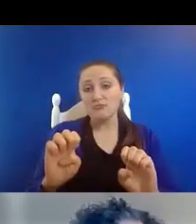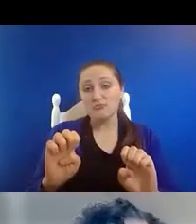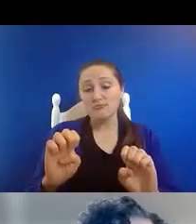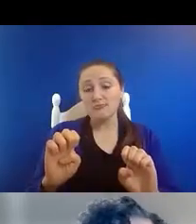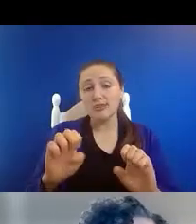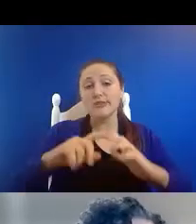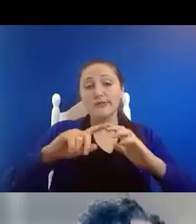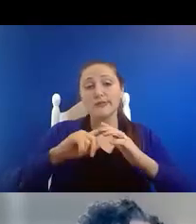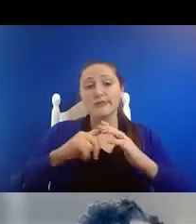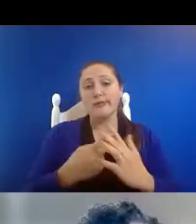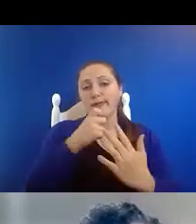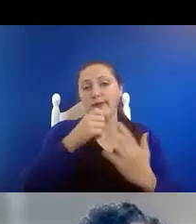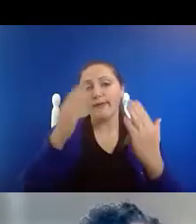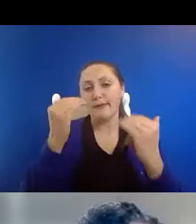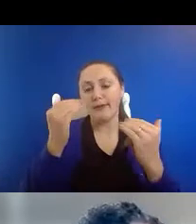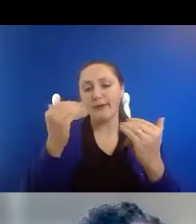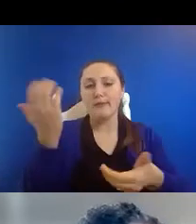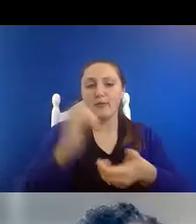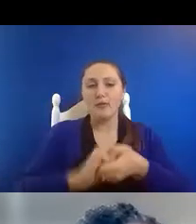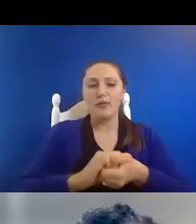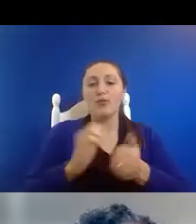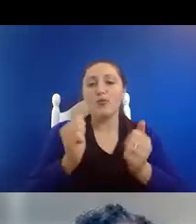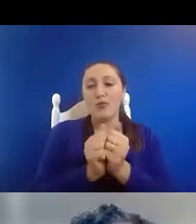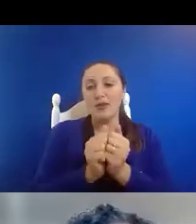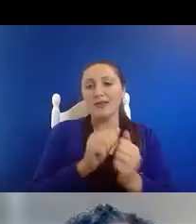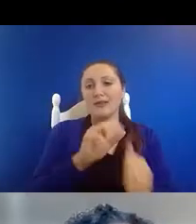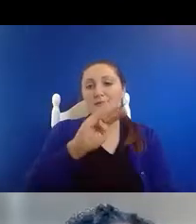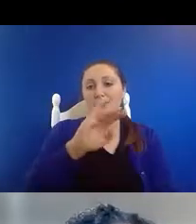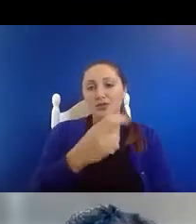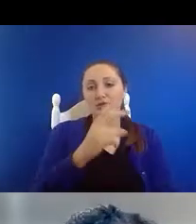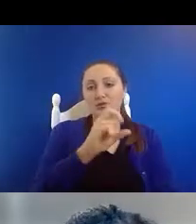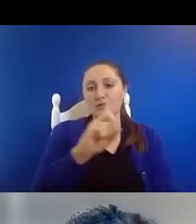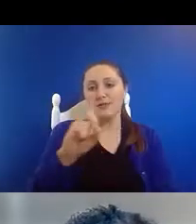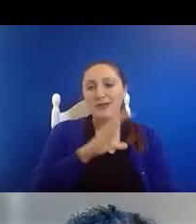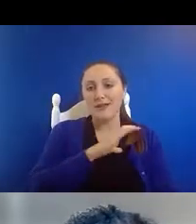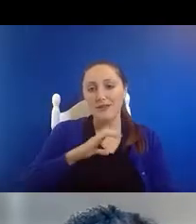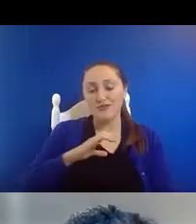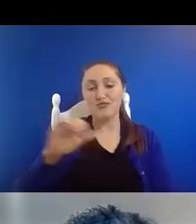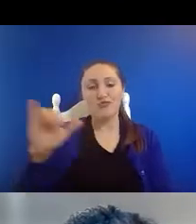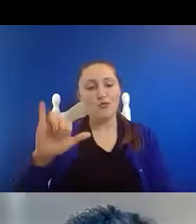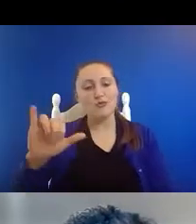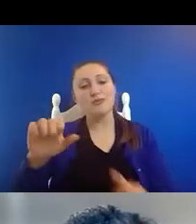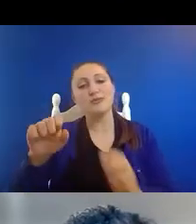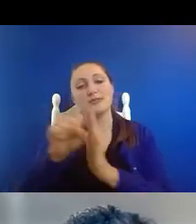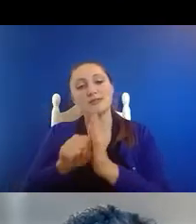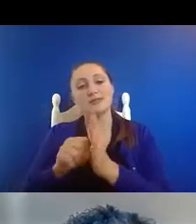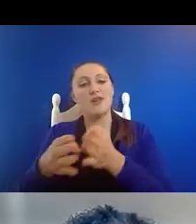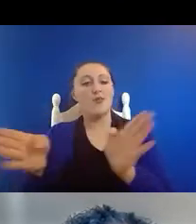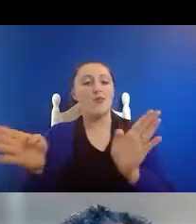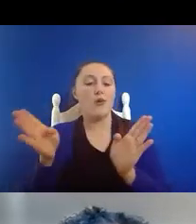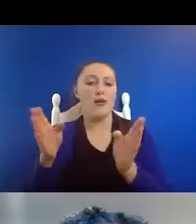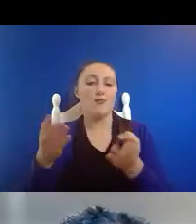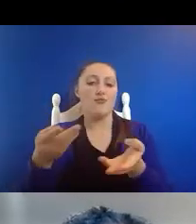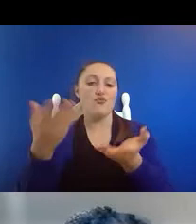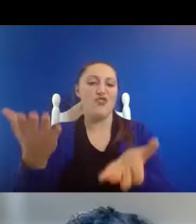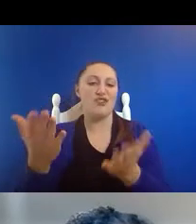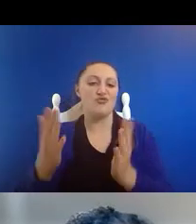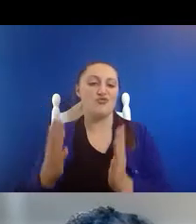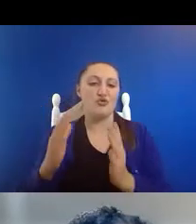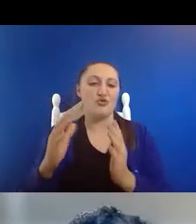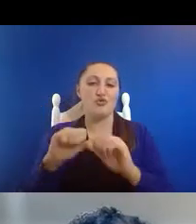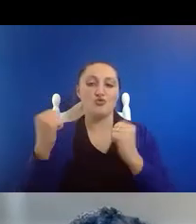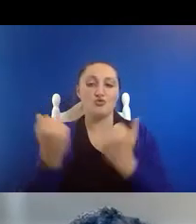partnership between the Michigan DD Council and the Statewide Employment Provider Association, which is now known